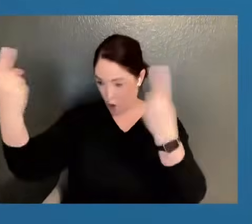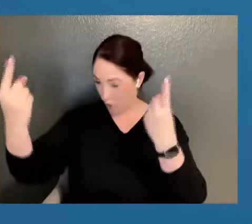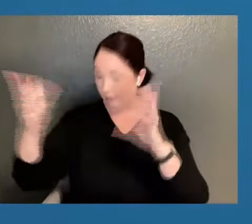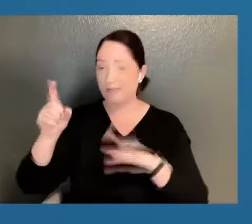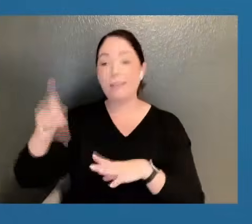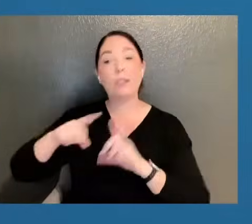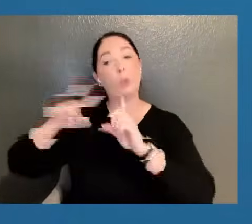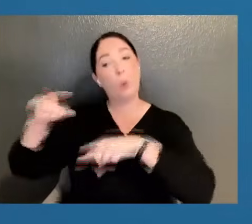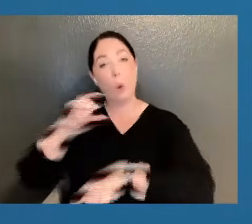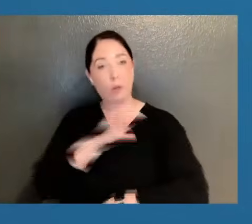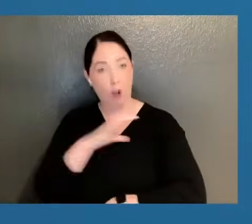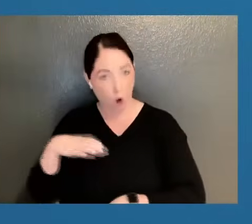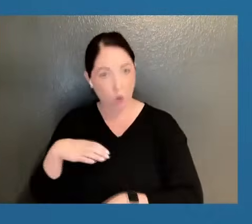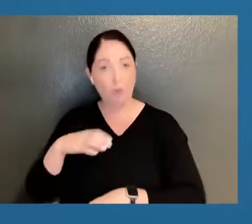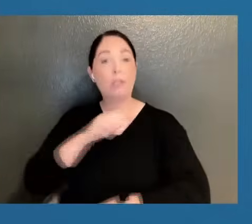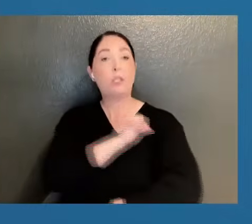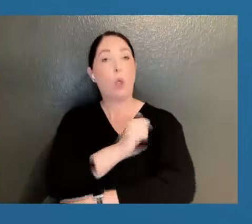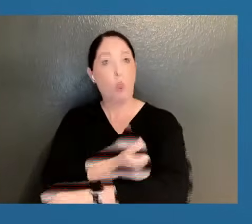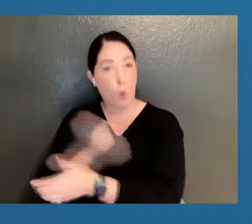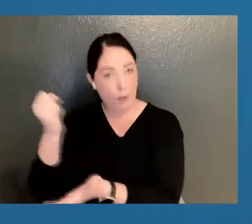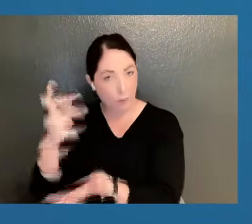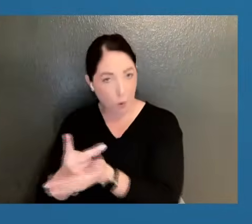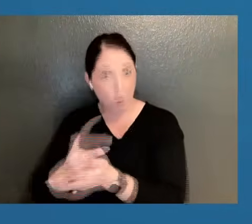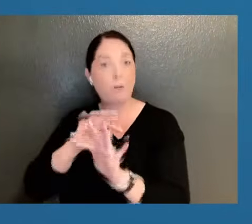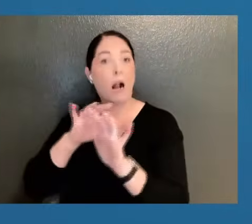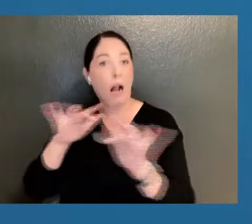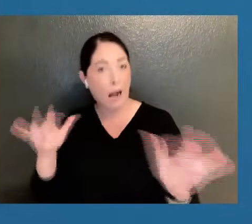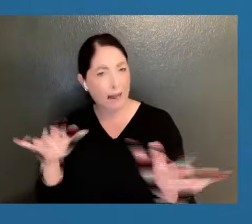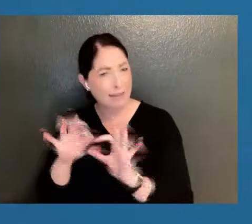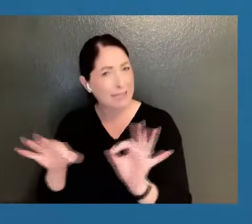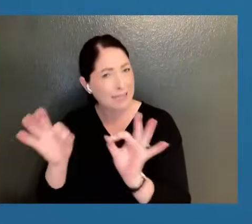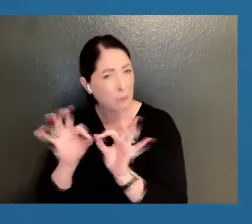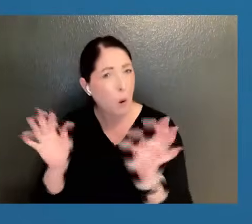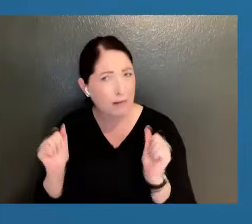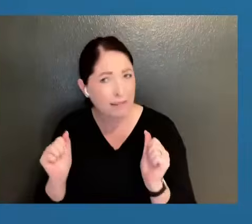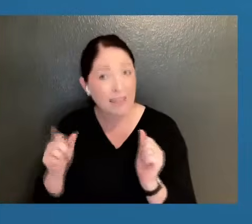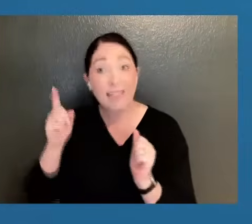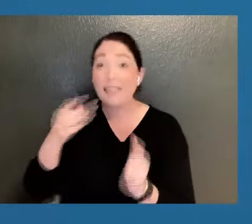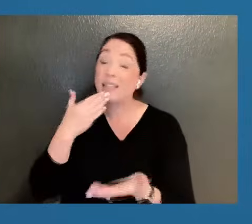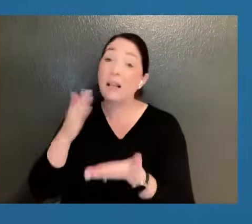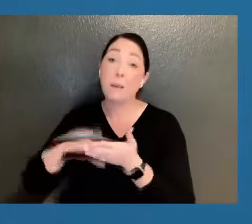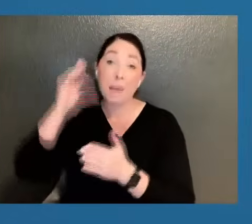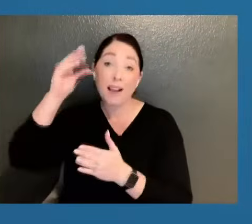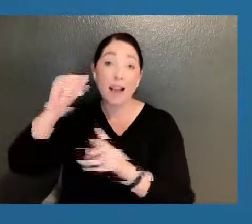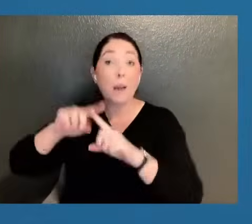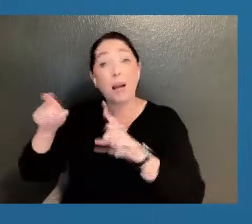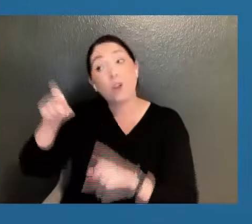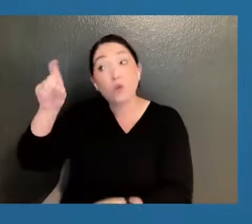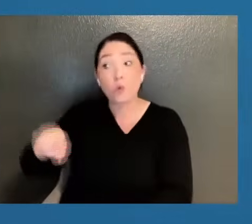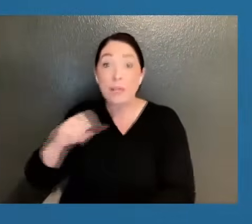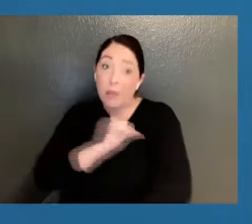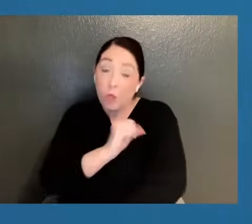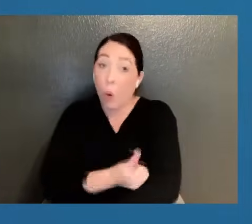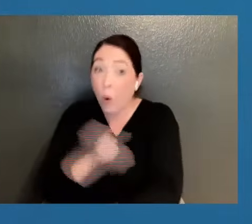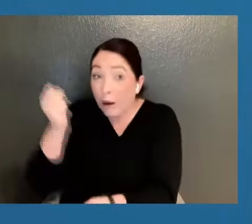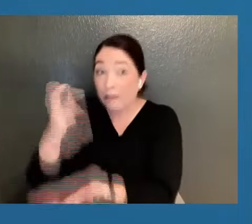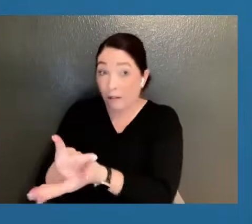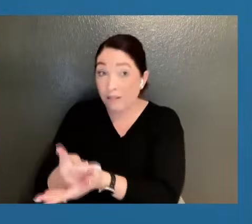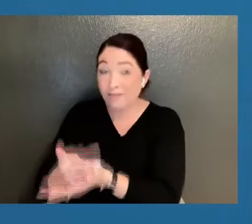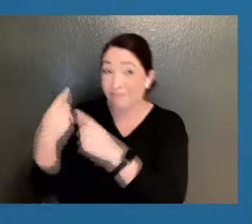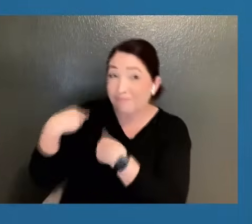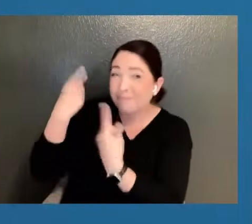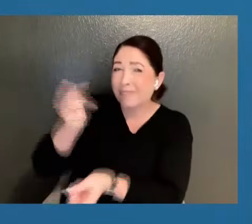authority. Kind of important to do things like that. Yeah, he's a bad guy, but you got to get authority. It's kind of how it's been for the last 250